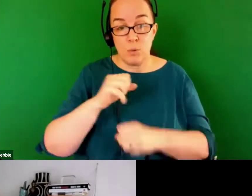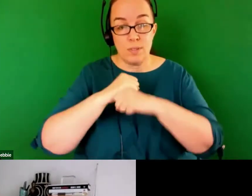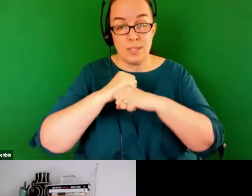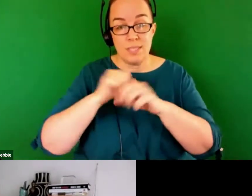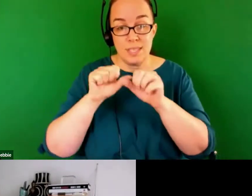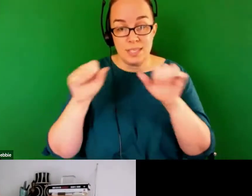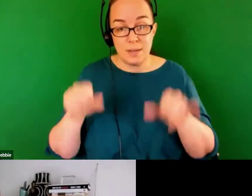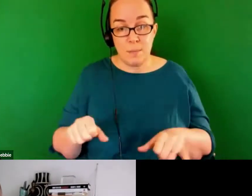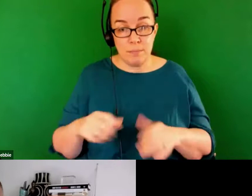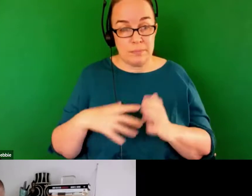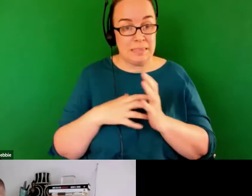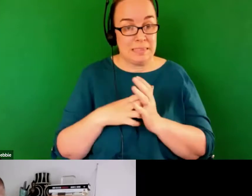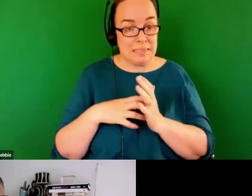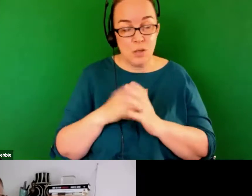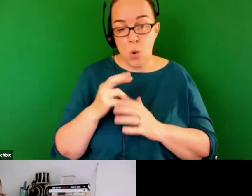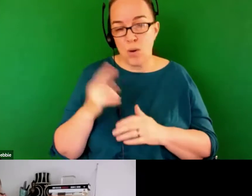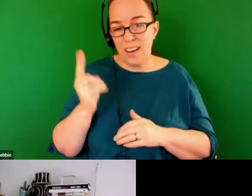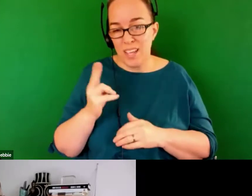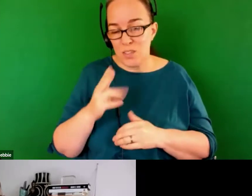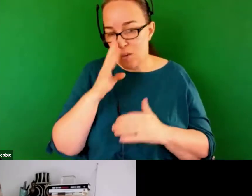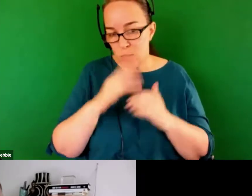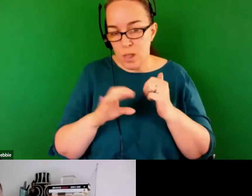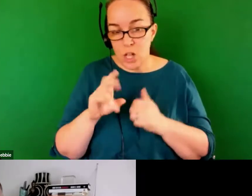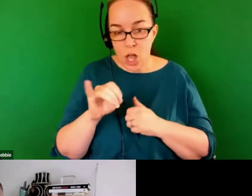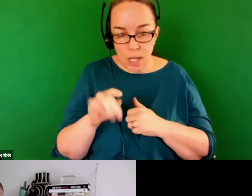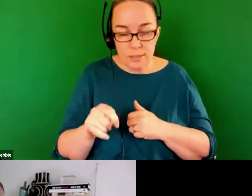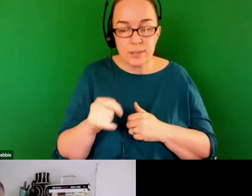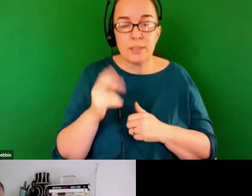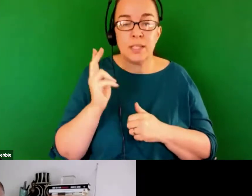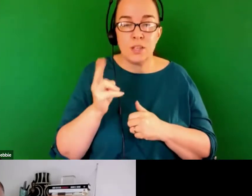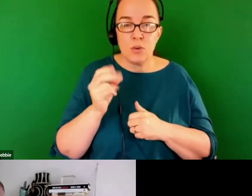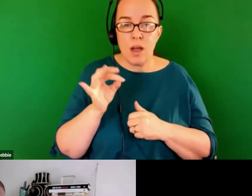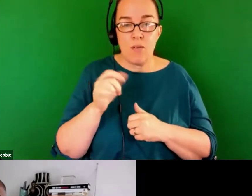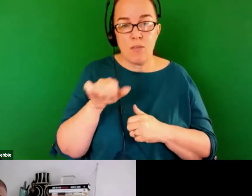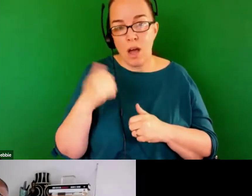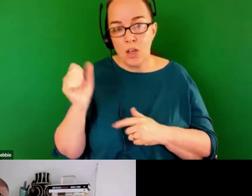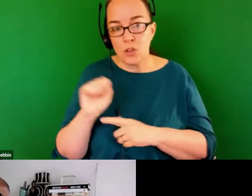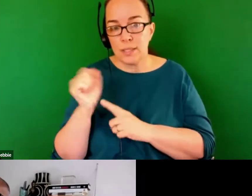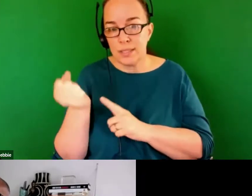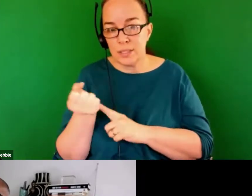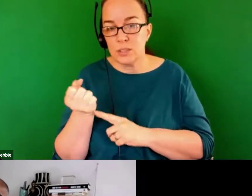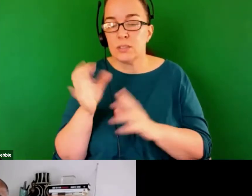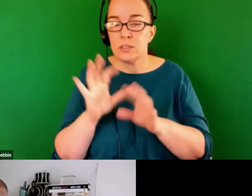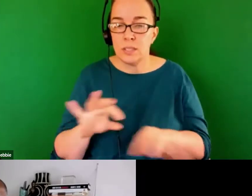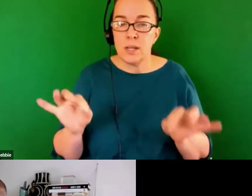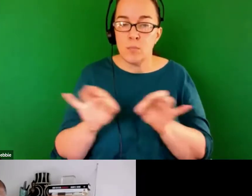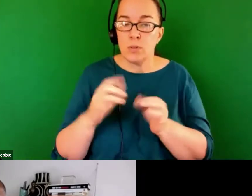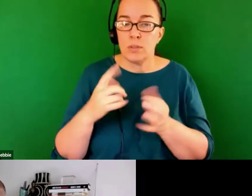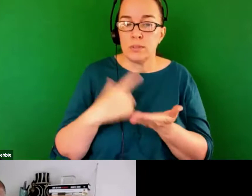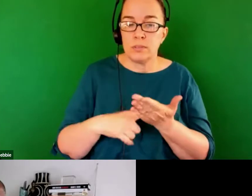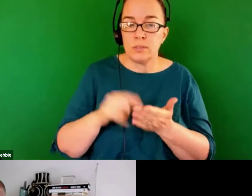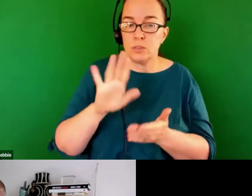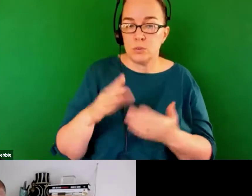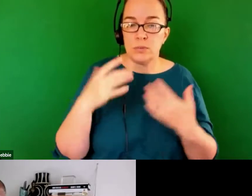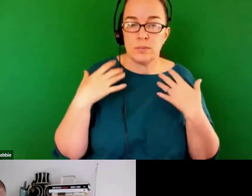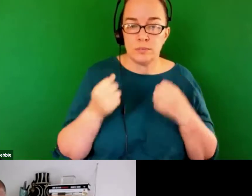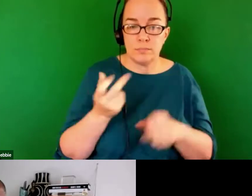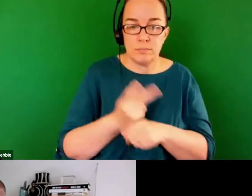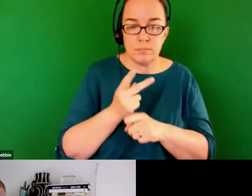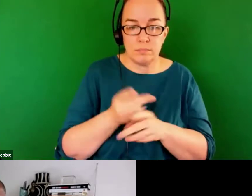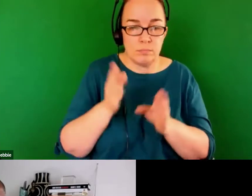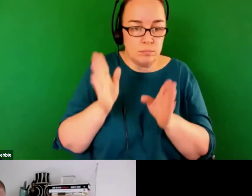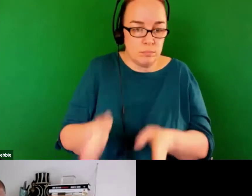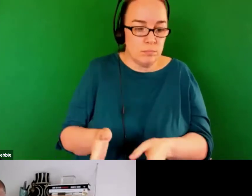does have a history of blood clots or does have a history of underlying conditions, it is really vital that you talk to your healthcare practitioners